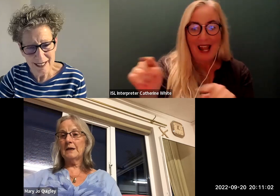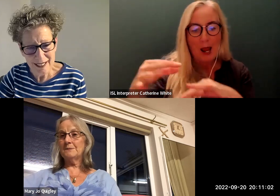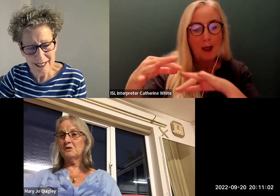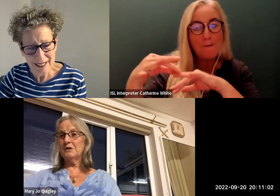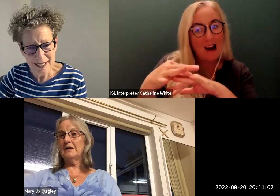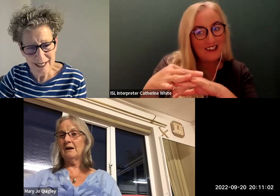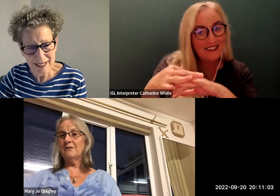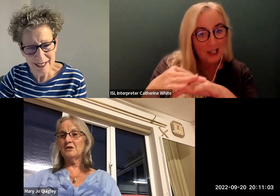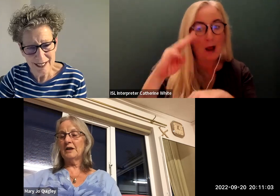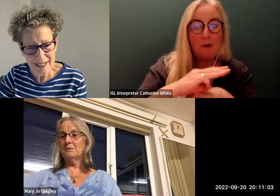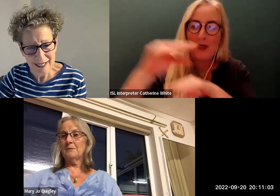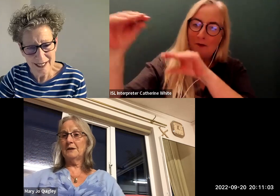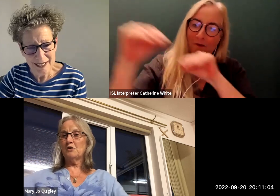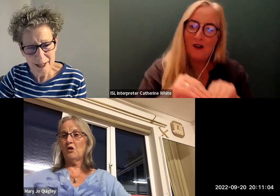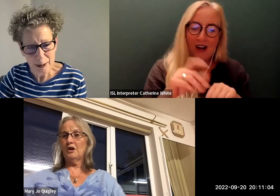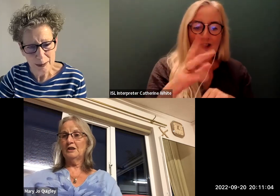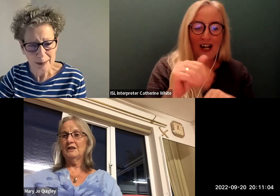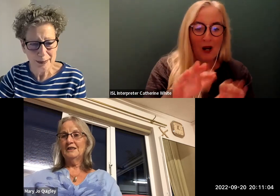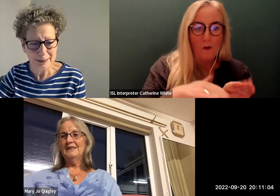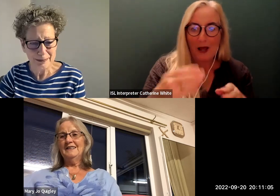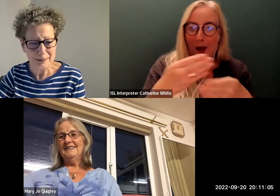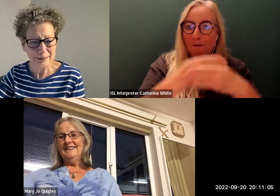Mum came to Tralee on the train with a big trunk,